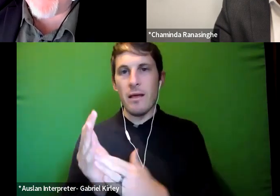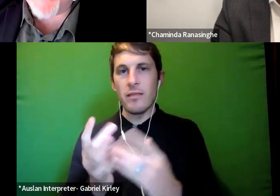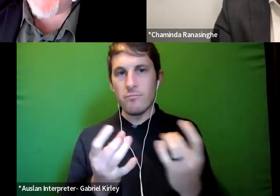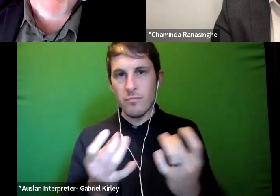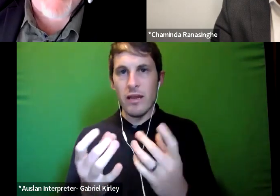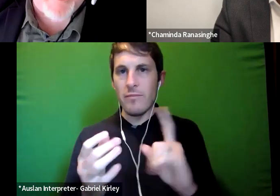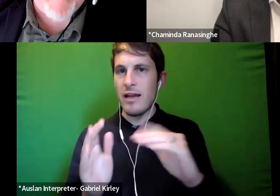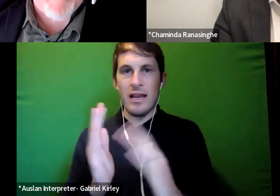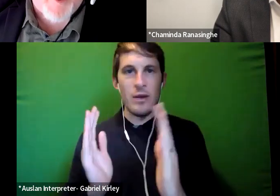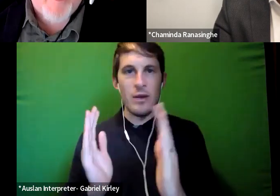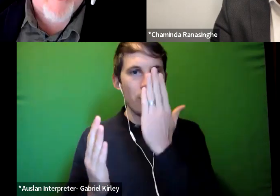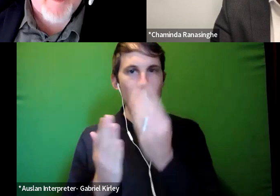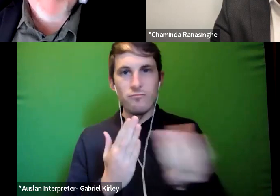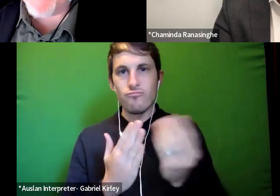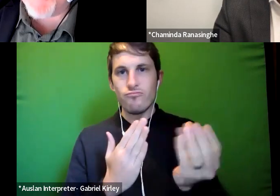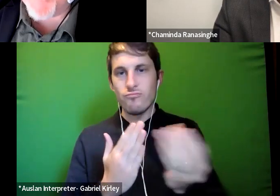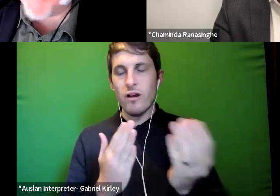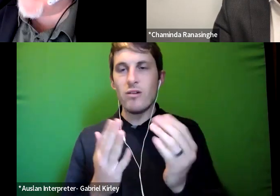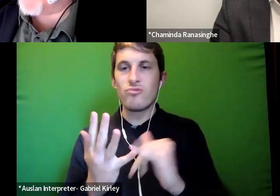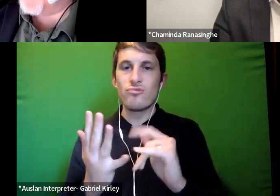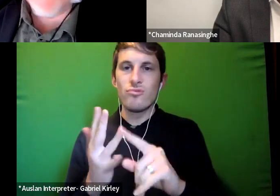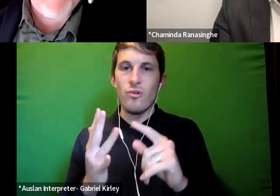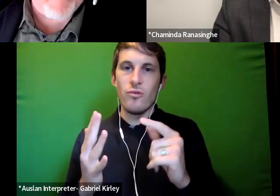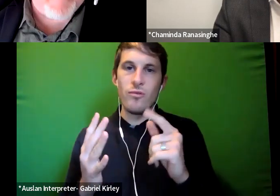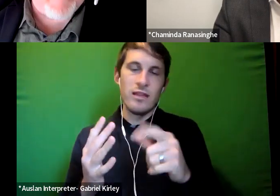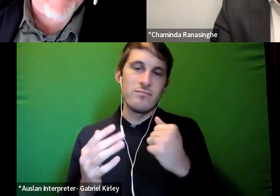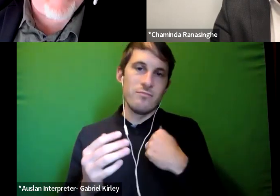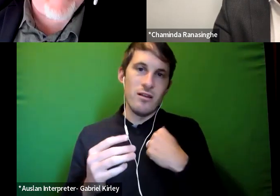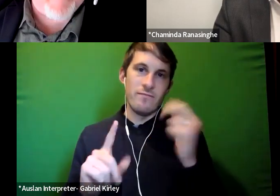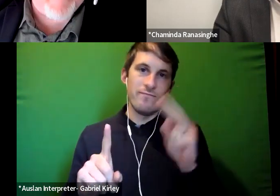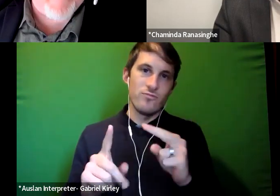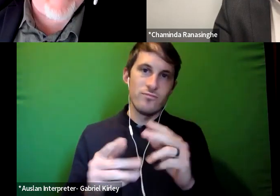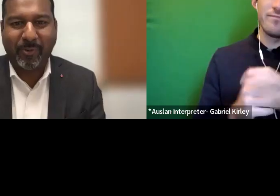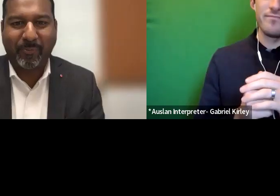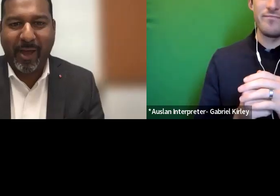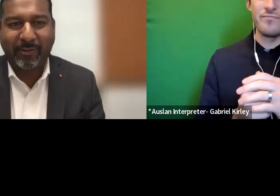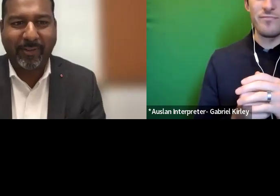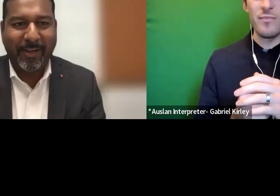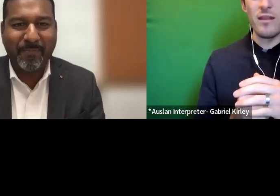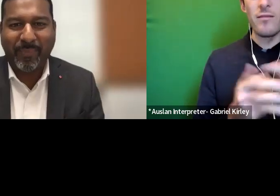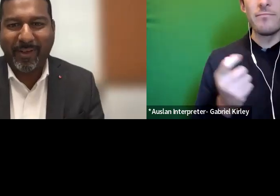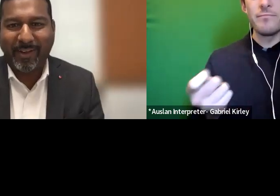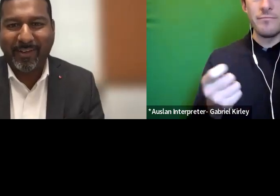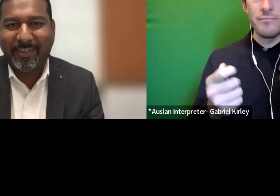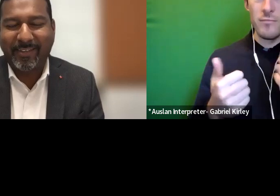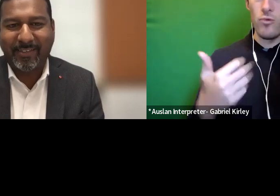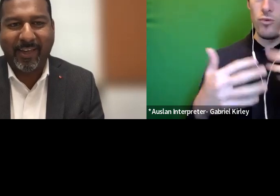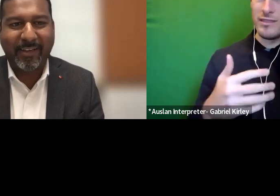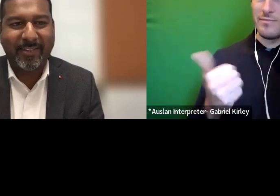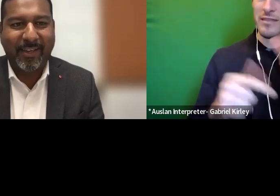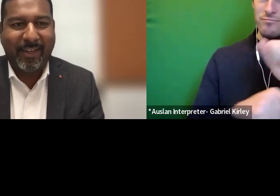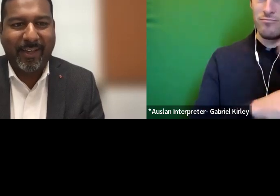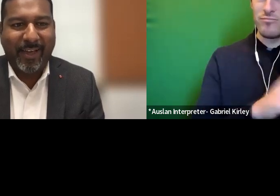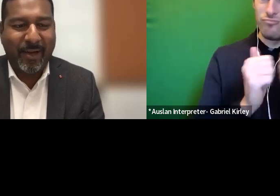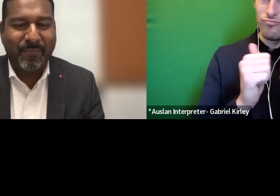think, most things that we're now doing. But I'm happy for somebody else to continue that discussion. Thanks, Dan. Lots of nods there from the panel. I can see that's the